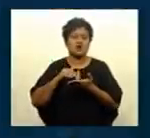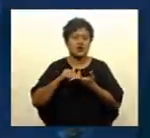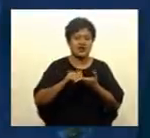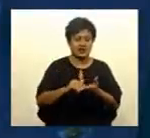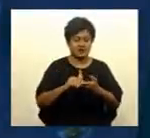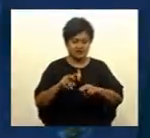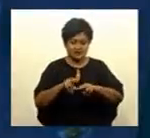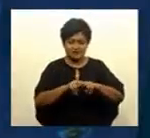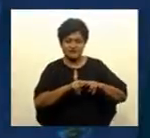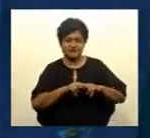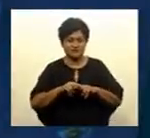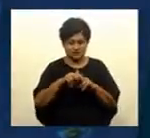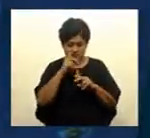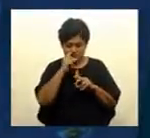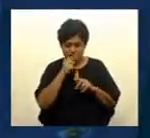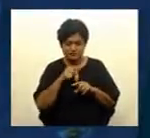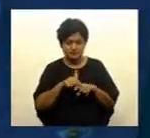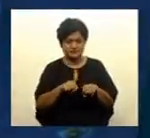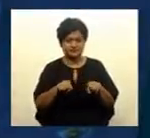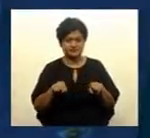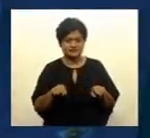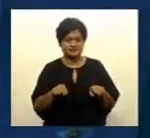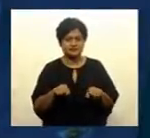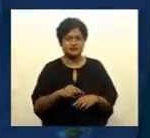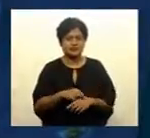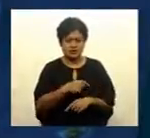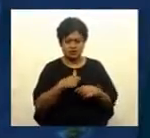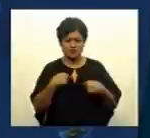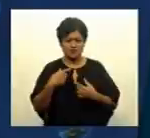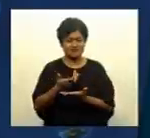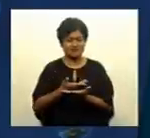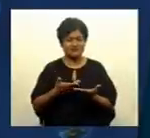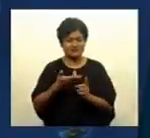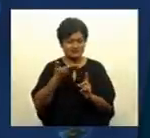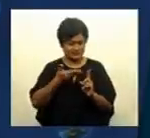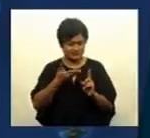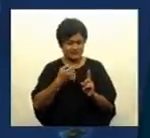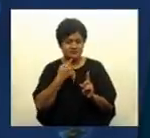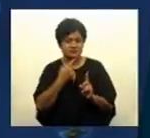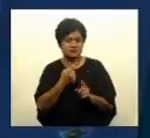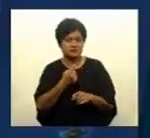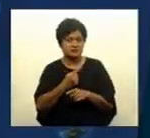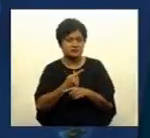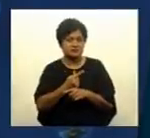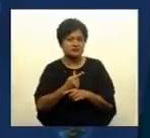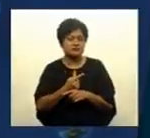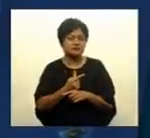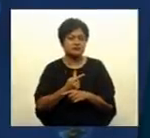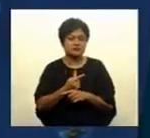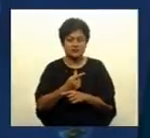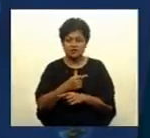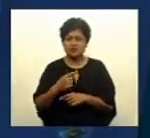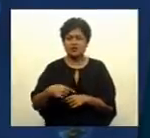in discussions with Australia about a range of areas for their continued support,